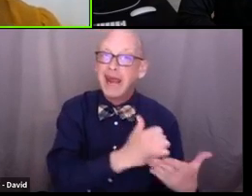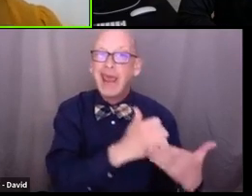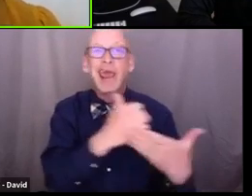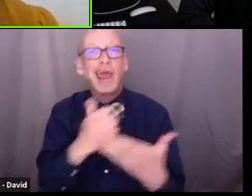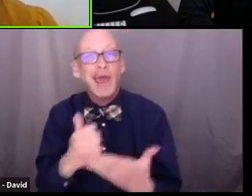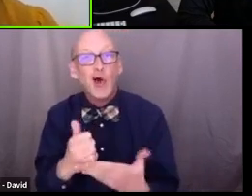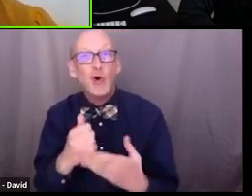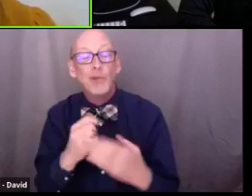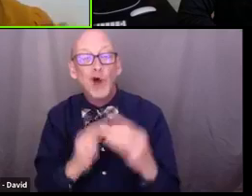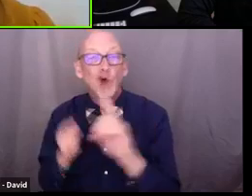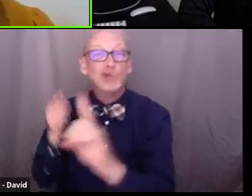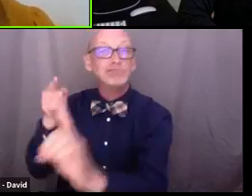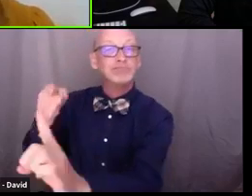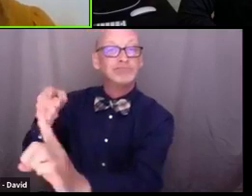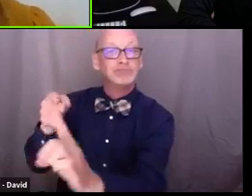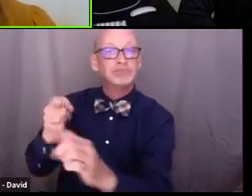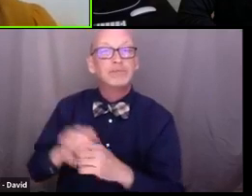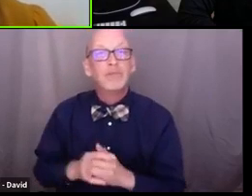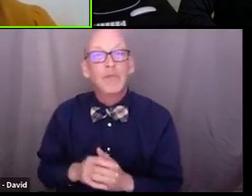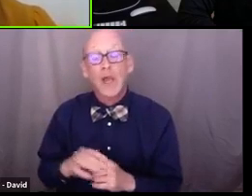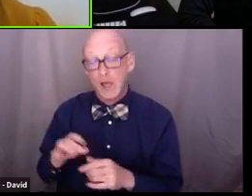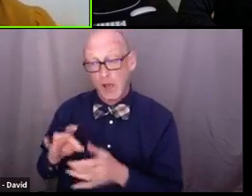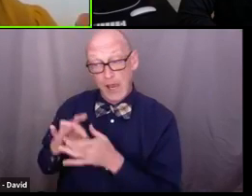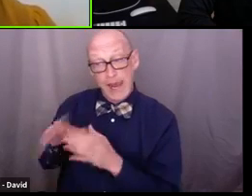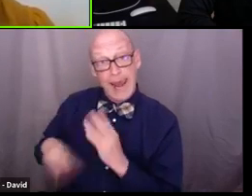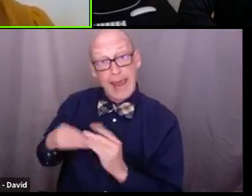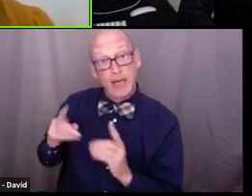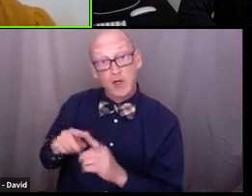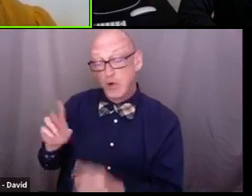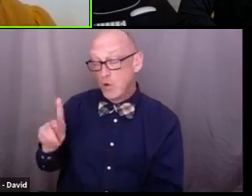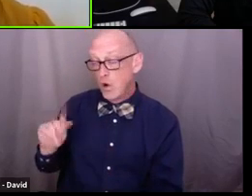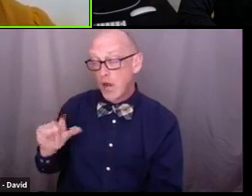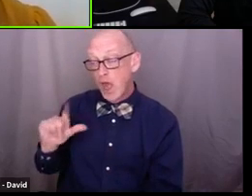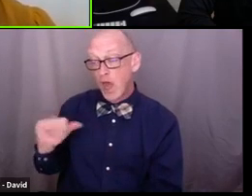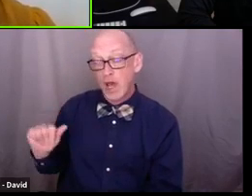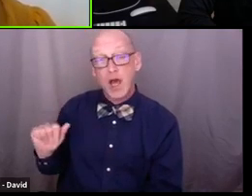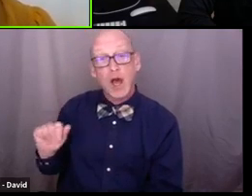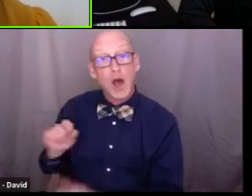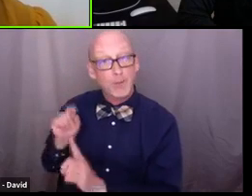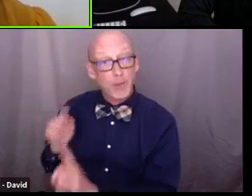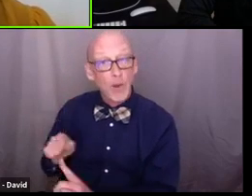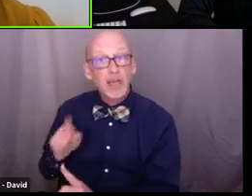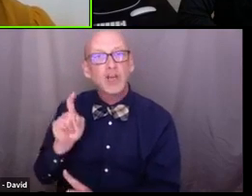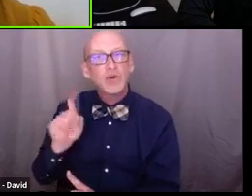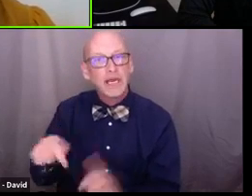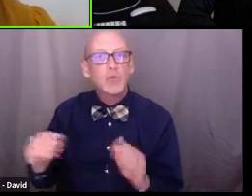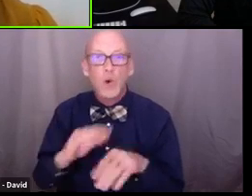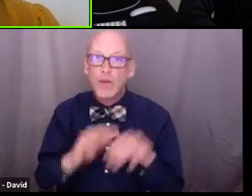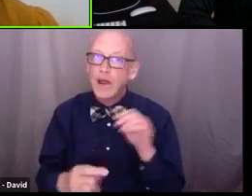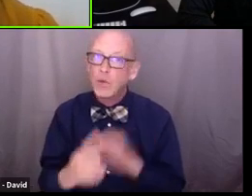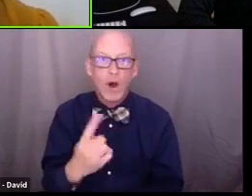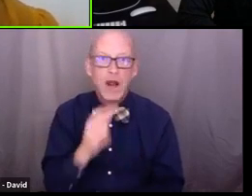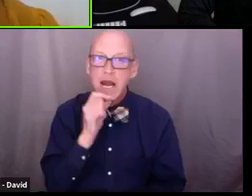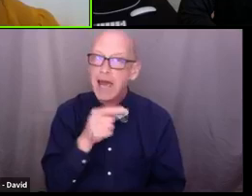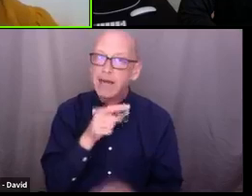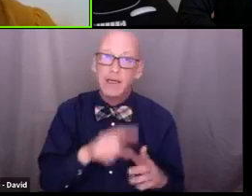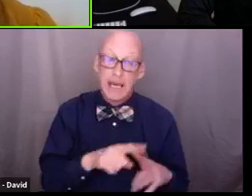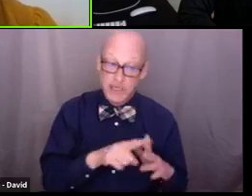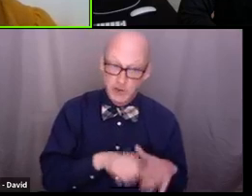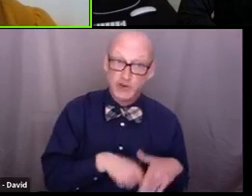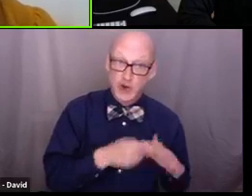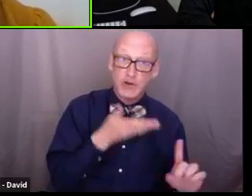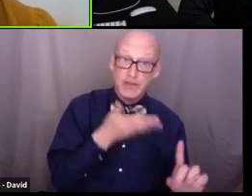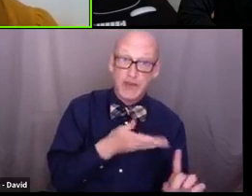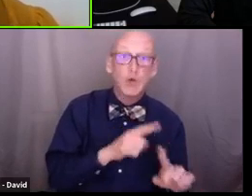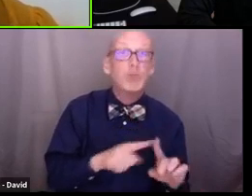your goal. To Kalal's point, you have to have multiple banking relationships. It just doesn't start there because you do